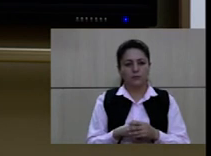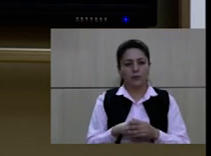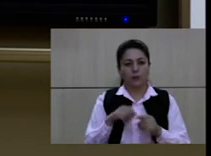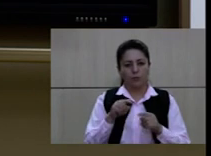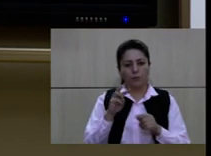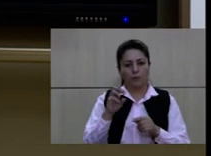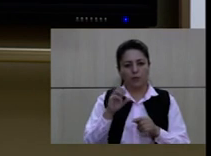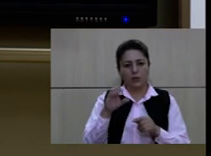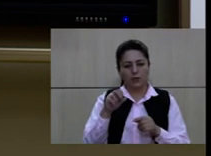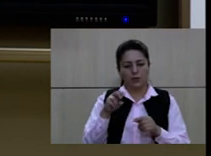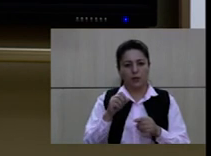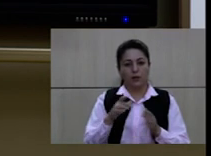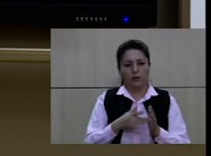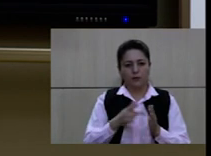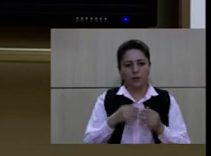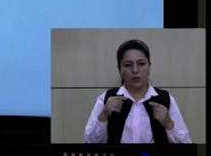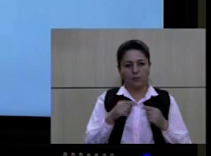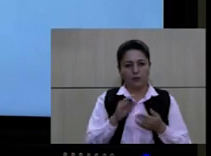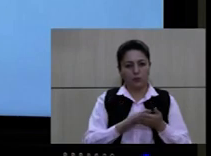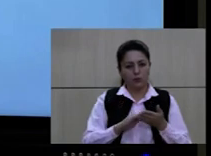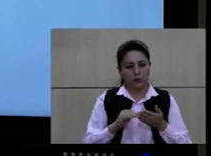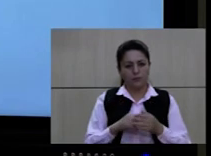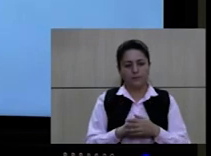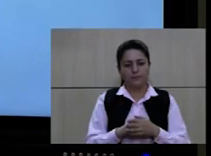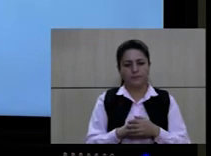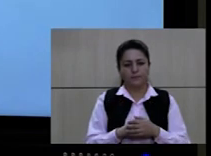Bu masalalarni albatta daftaringizga yozib boring.